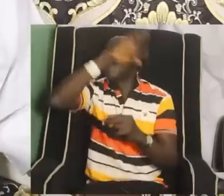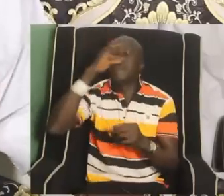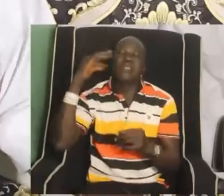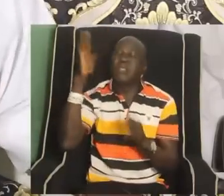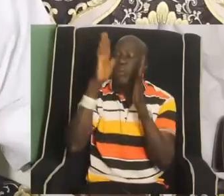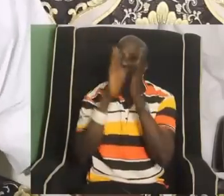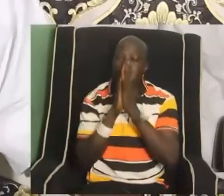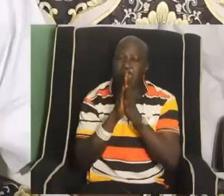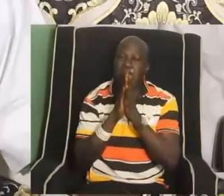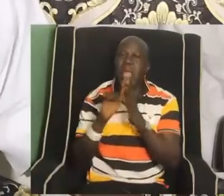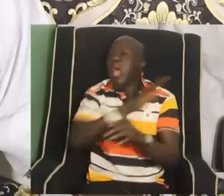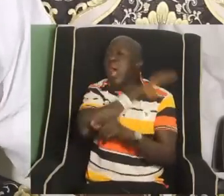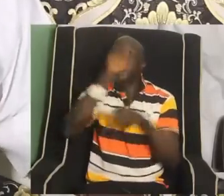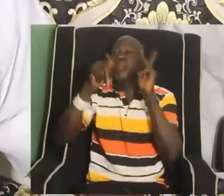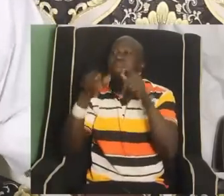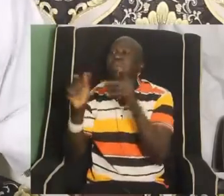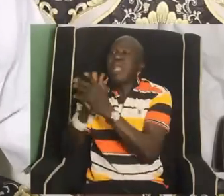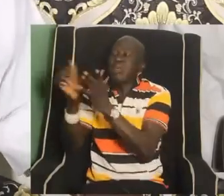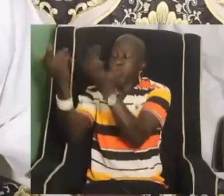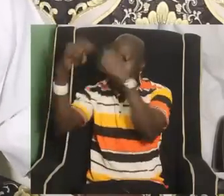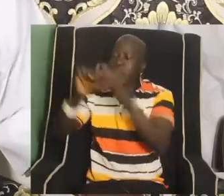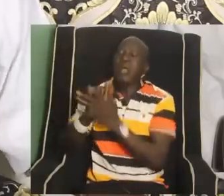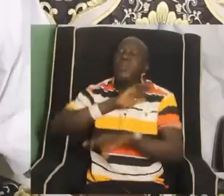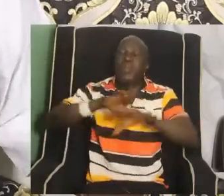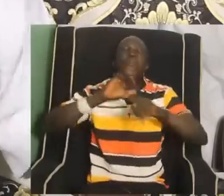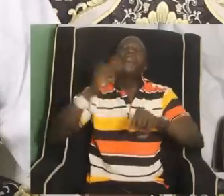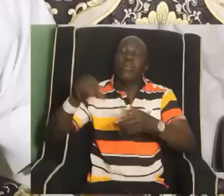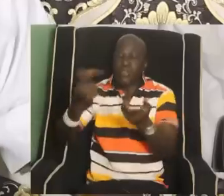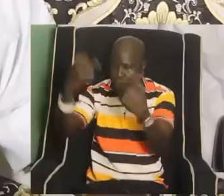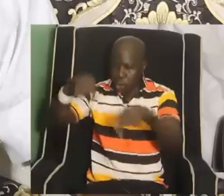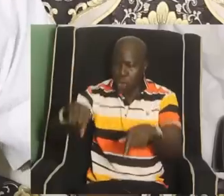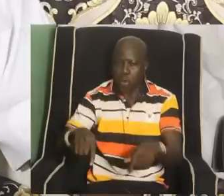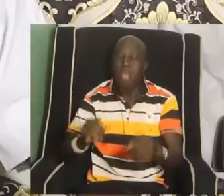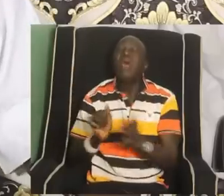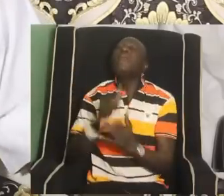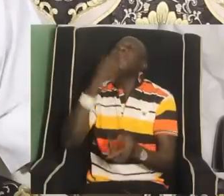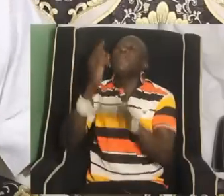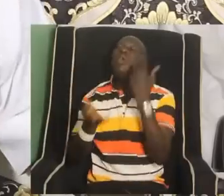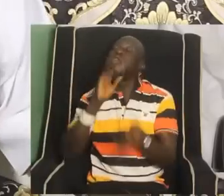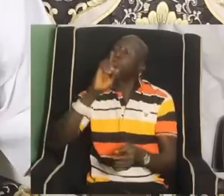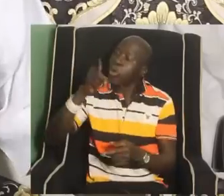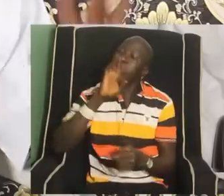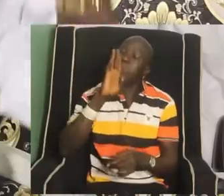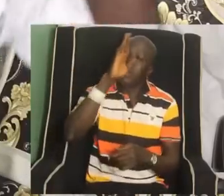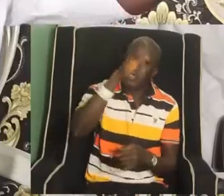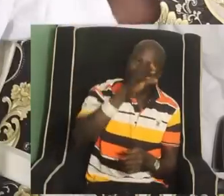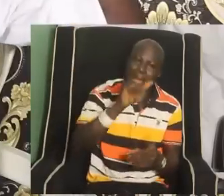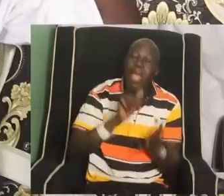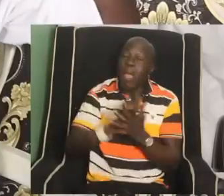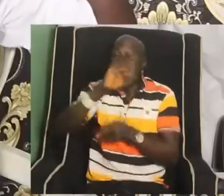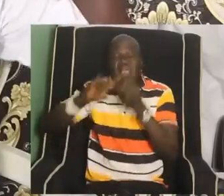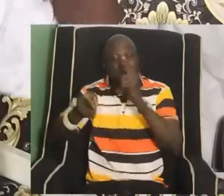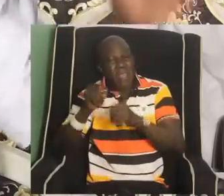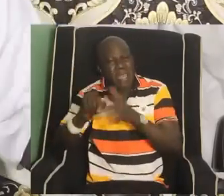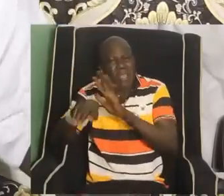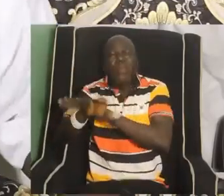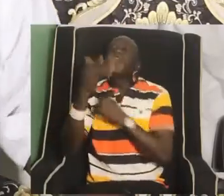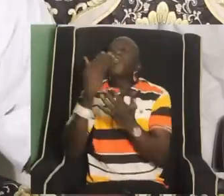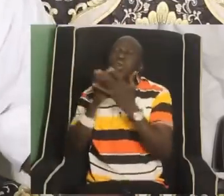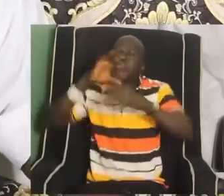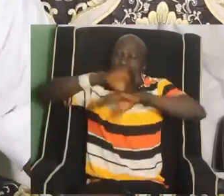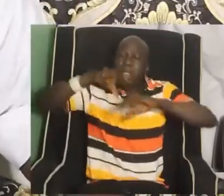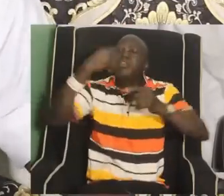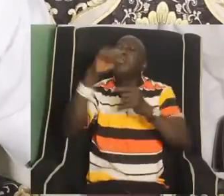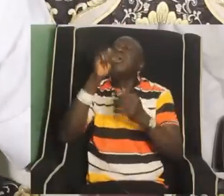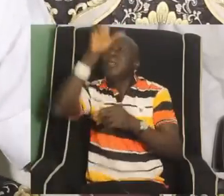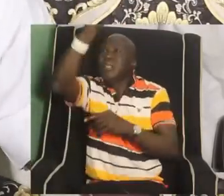and prayer. Àtẹ̀ntó wà, àtẹ̀ntó wà. The people that come and those that do not come. Rípo débẹ̀. Make sure you are there. Ọ̀rẹ́ má jẹ̀ mú gbà mẹ́ta. Covenant of